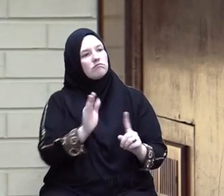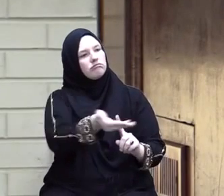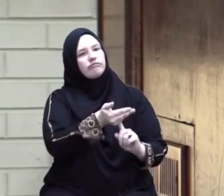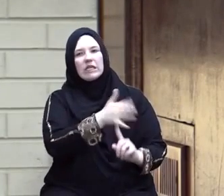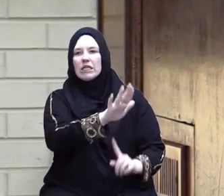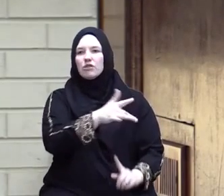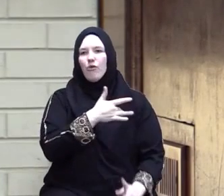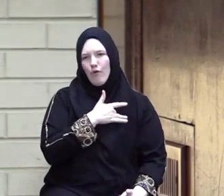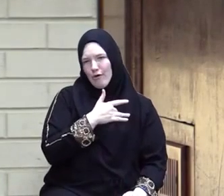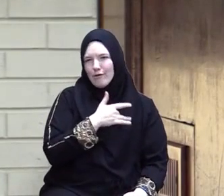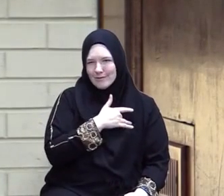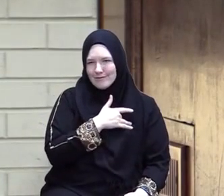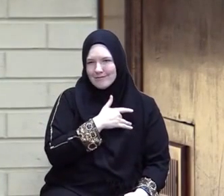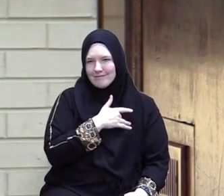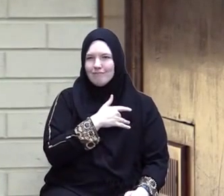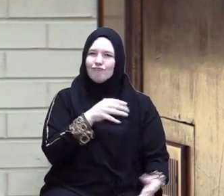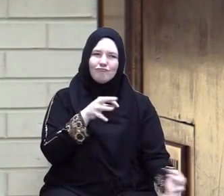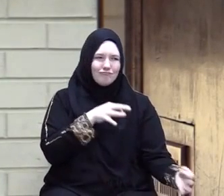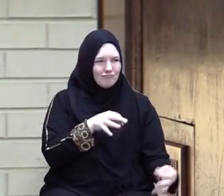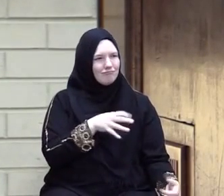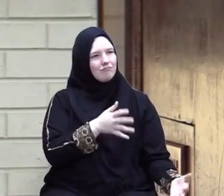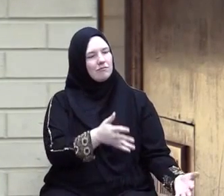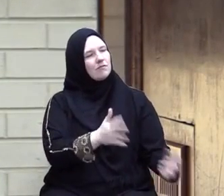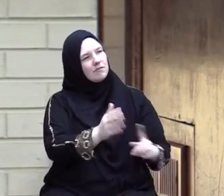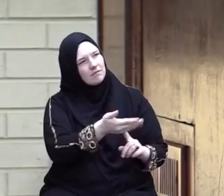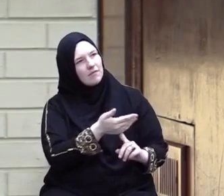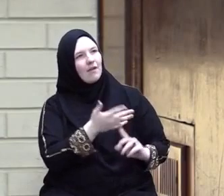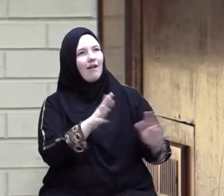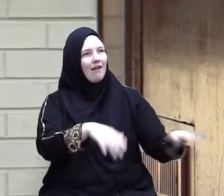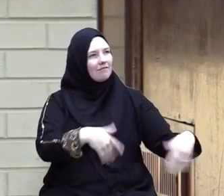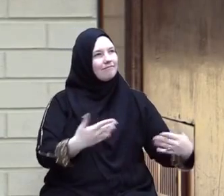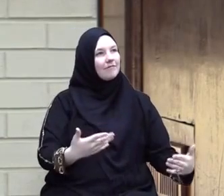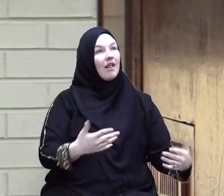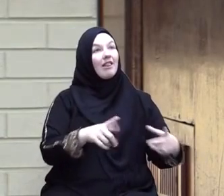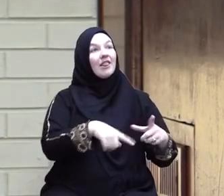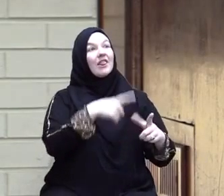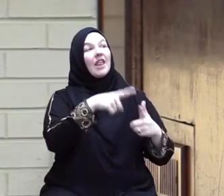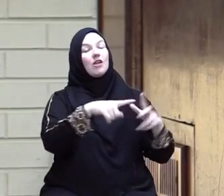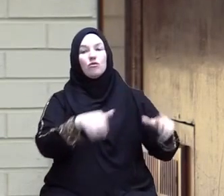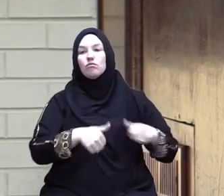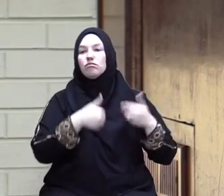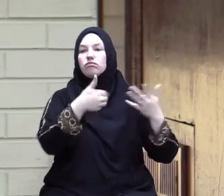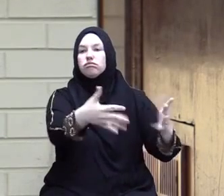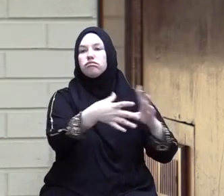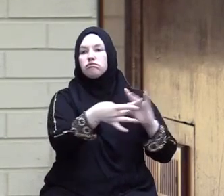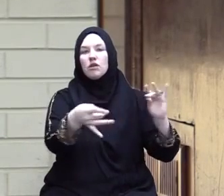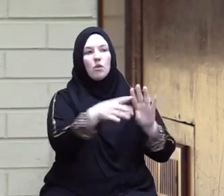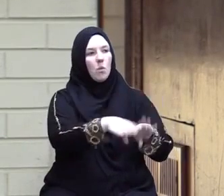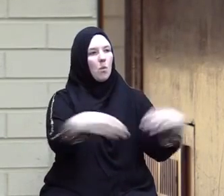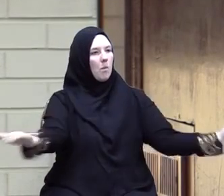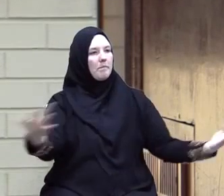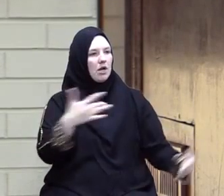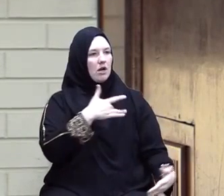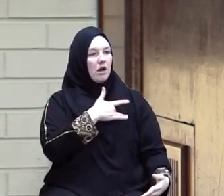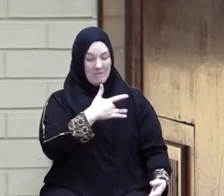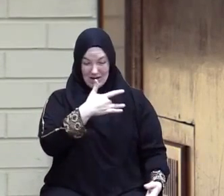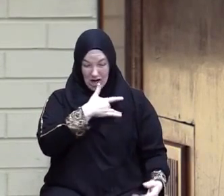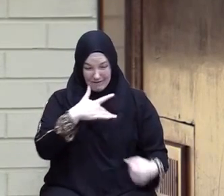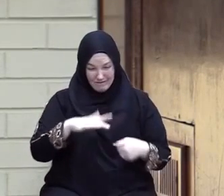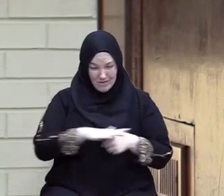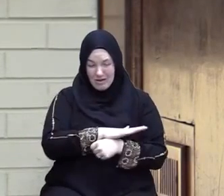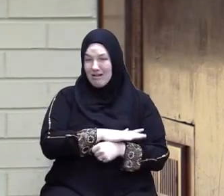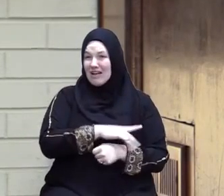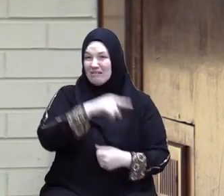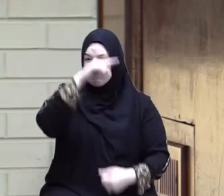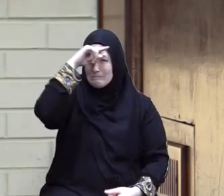heart. Then you deliver the message to an open heart. But when the heart is full of hatred,